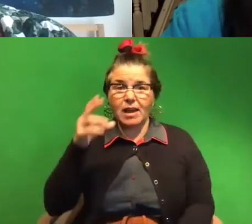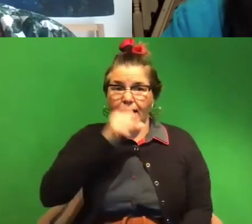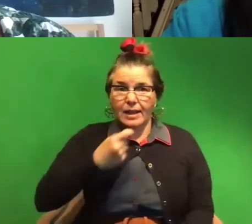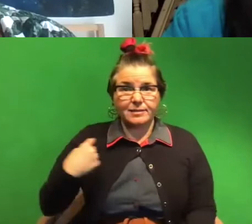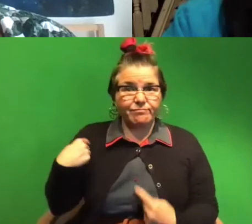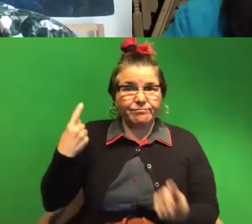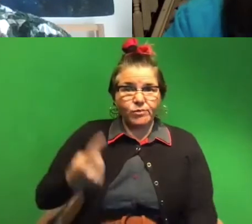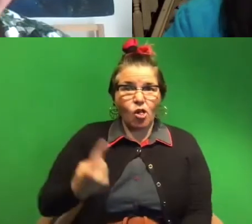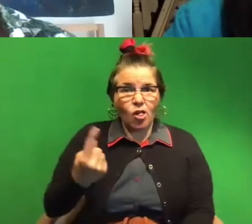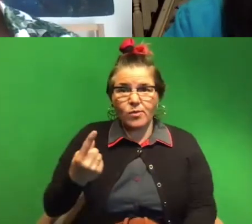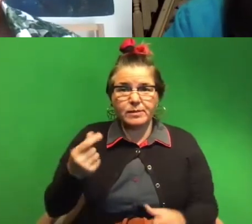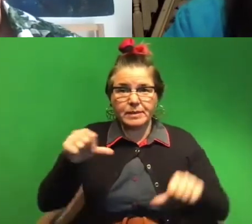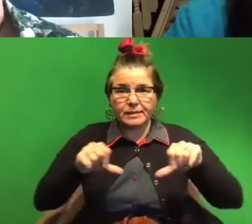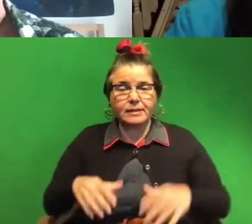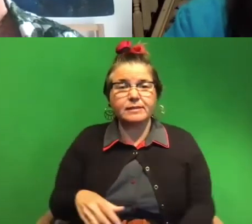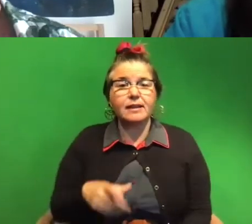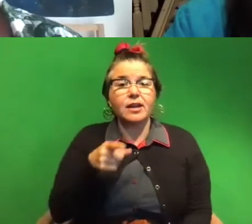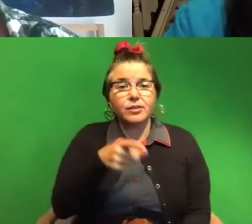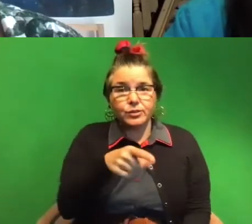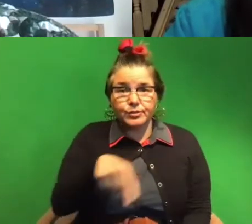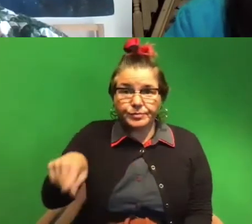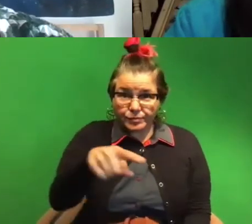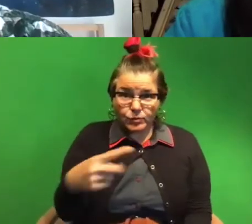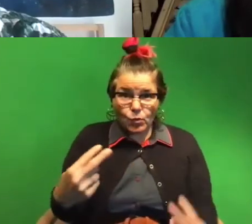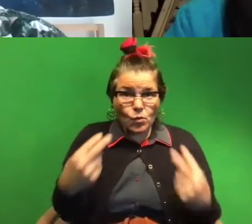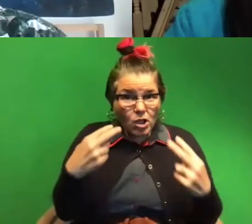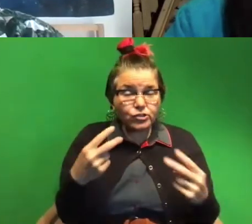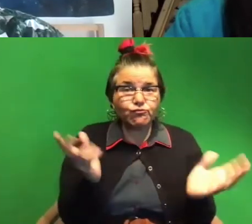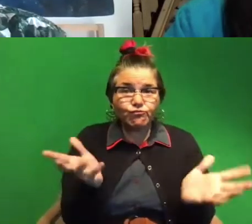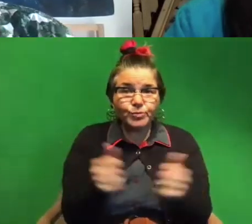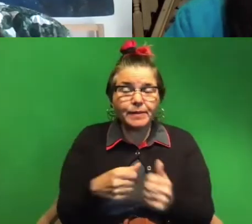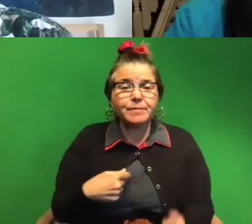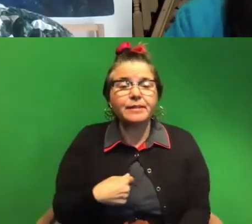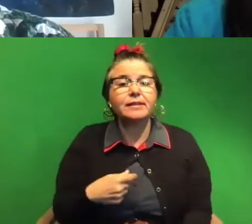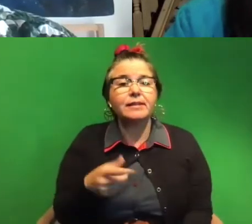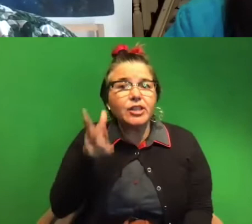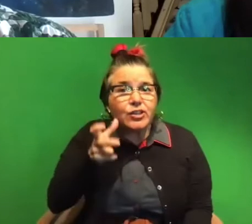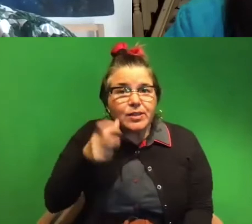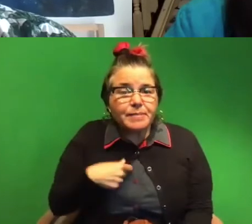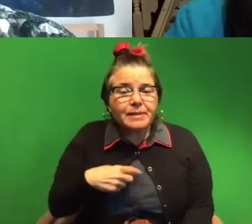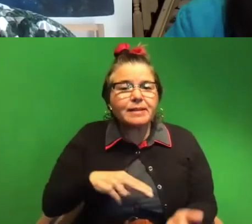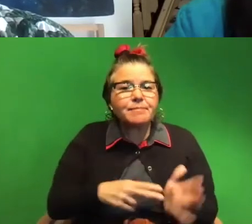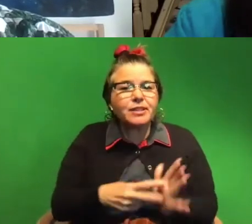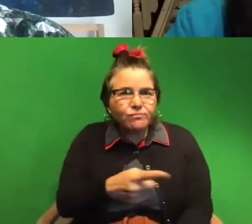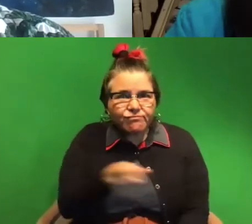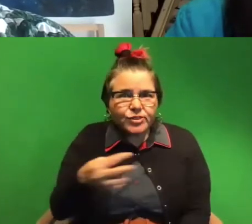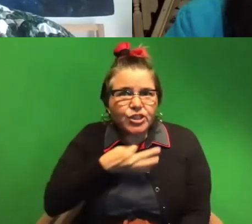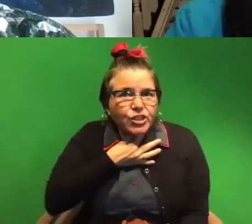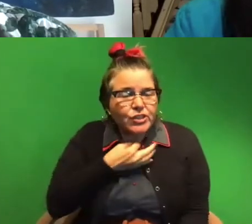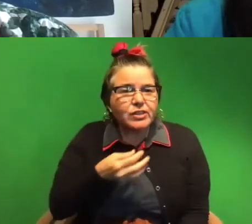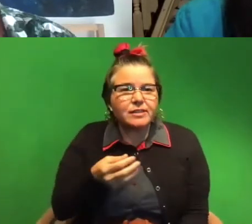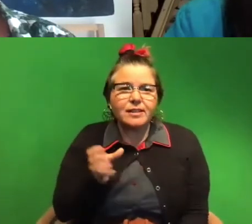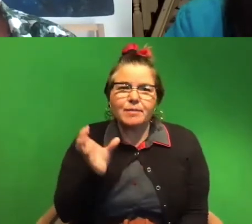one. And the fact that you all being here and chatting with me and hearing me, it means that you're curious. This is a weird